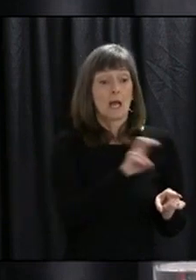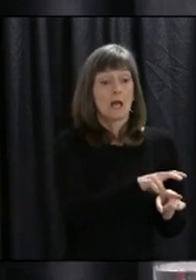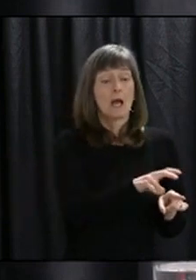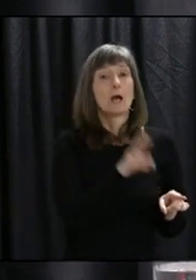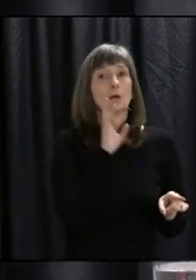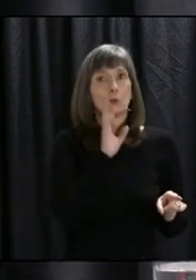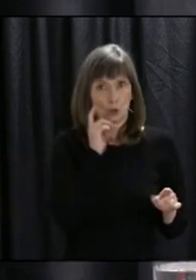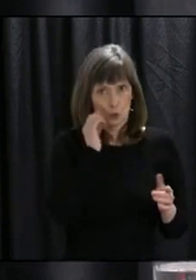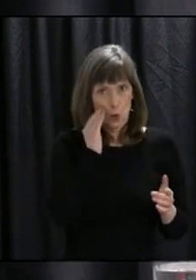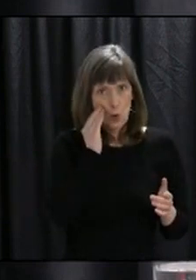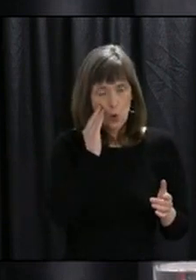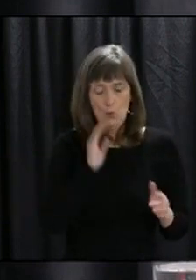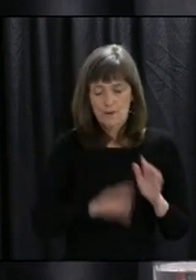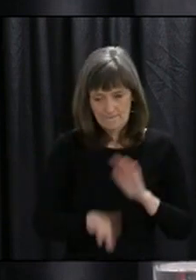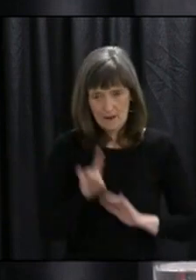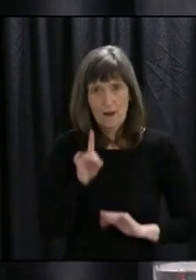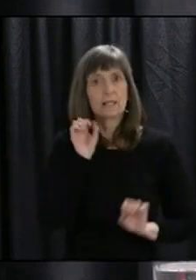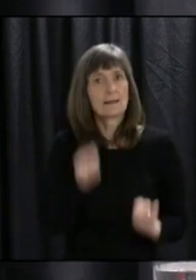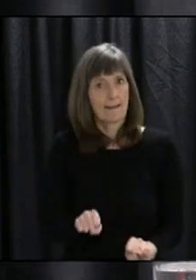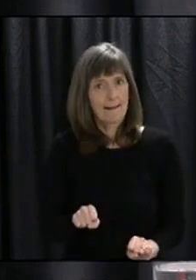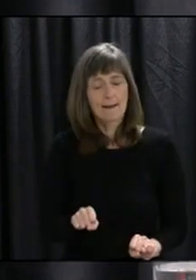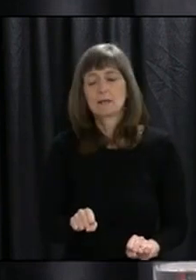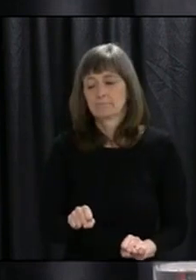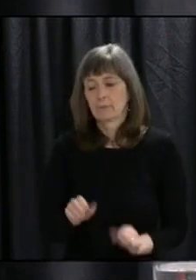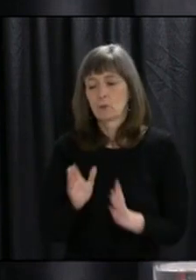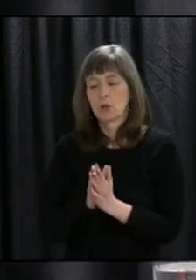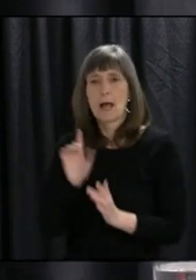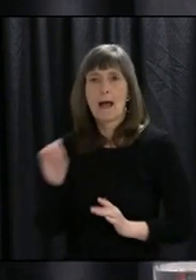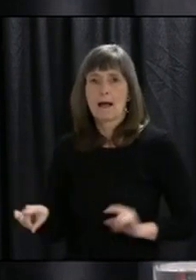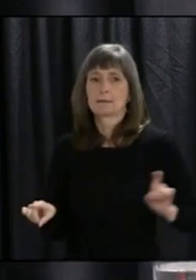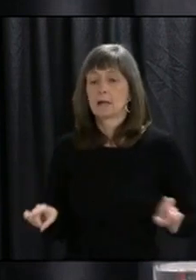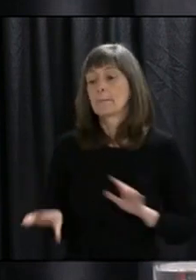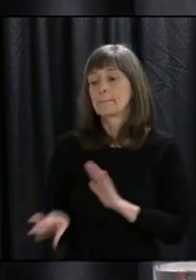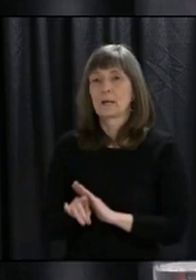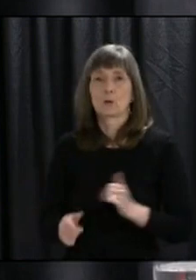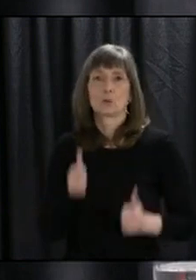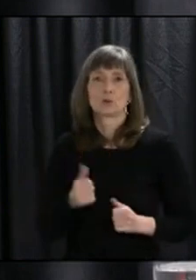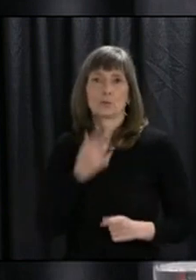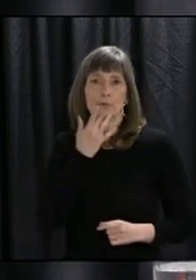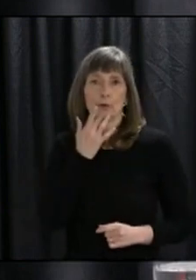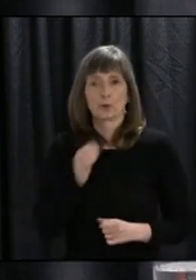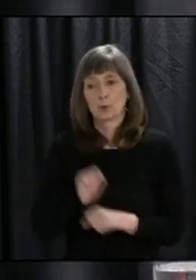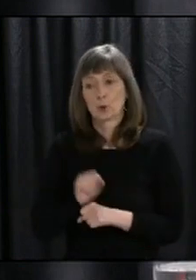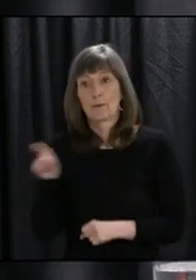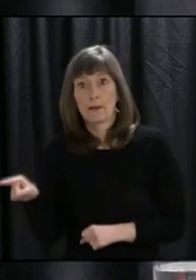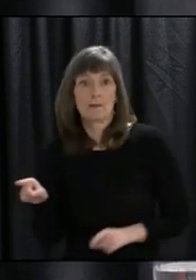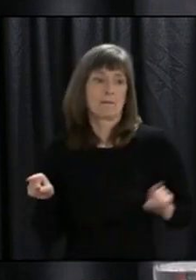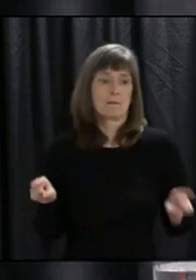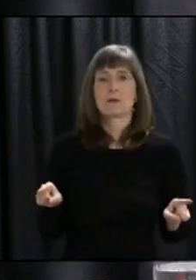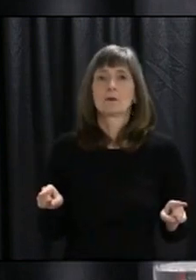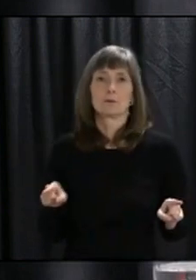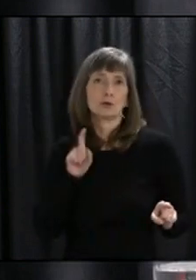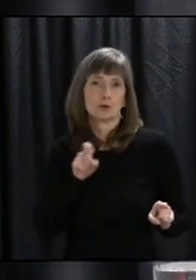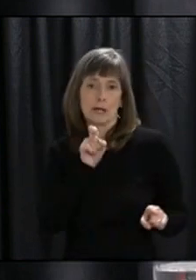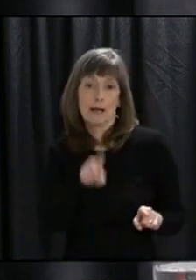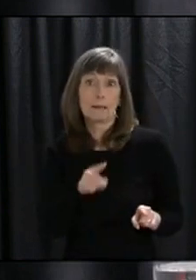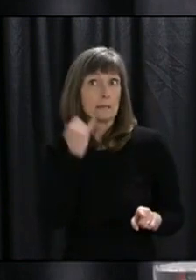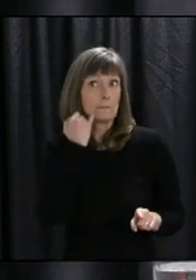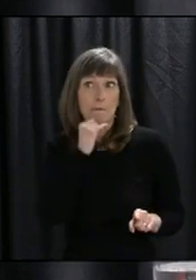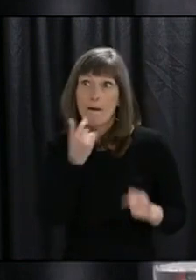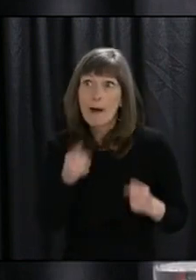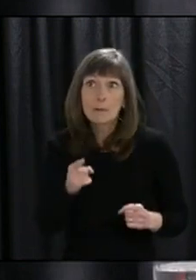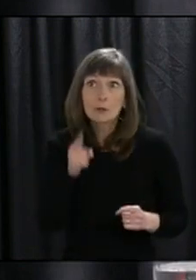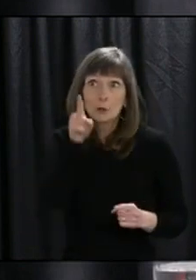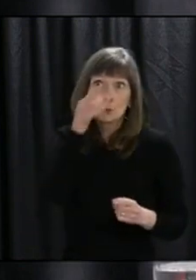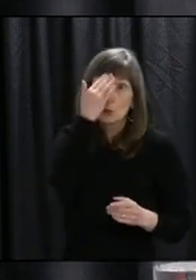location, and that should be happening and should be complete in very short order. If it's not, then if you've